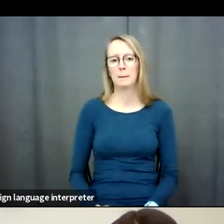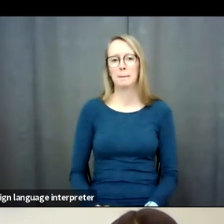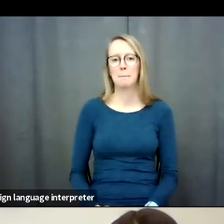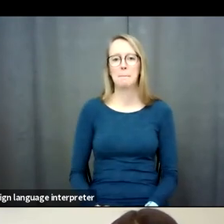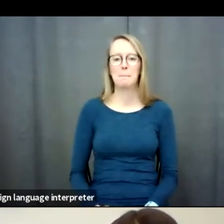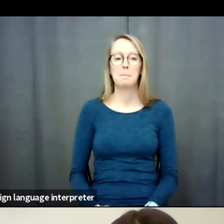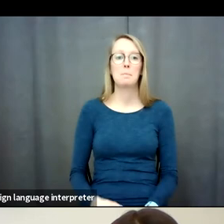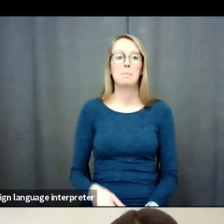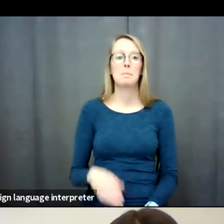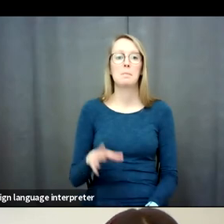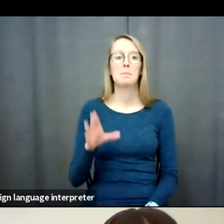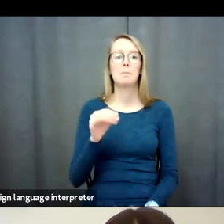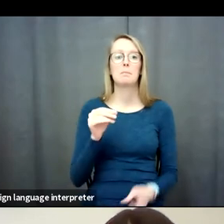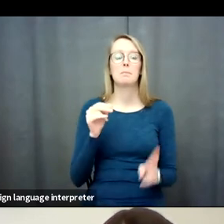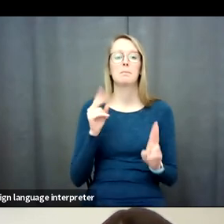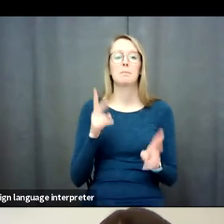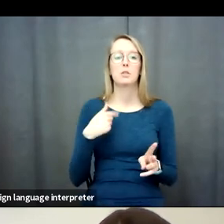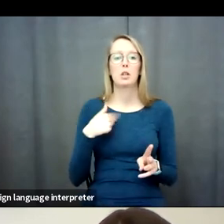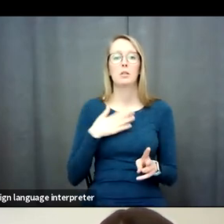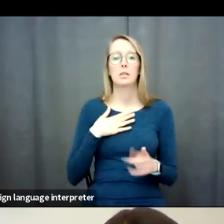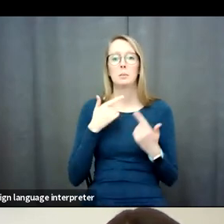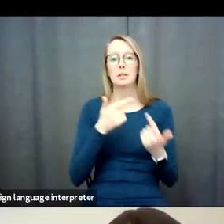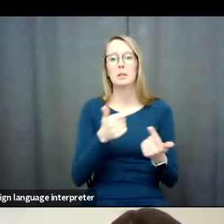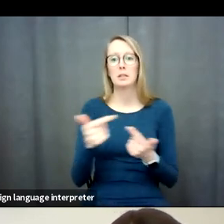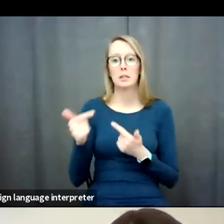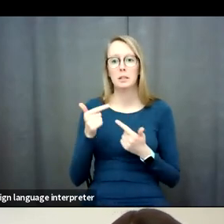And with that, I want to say thank you.